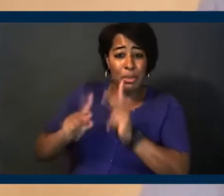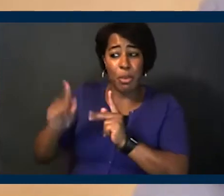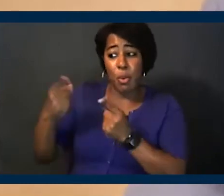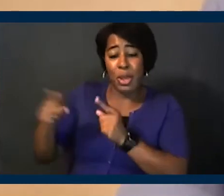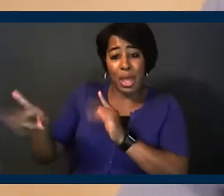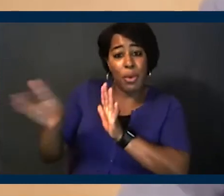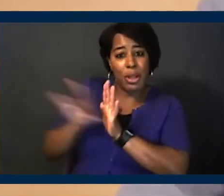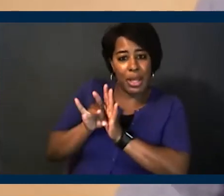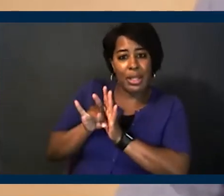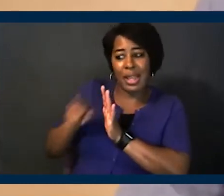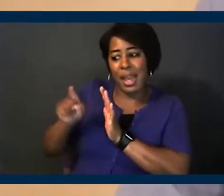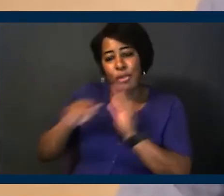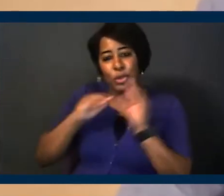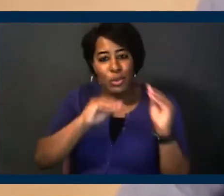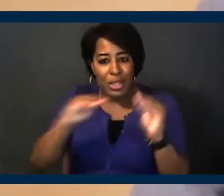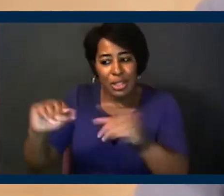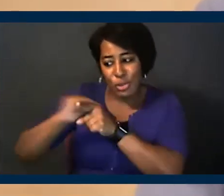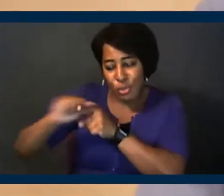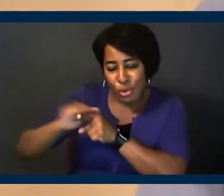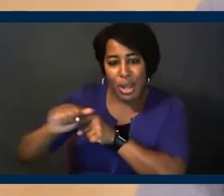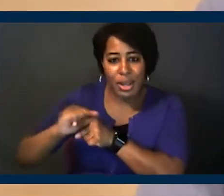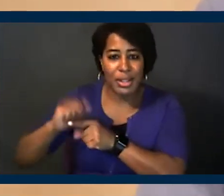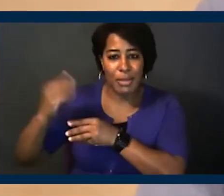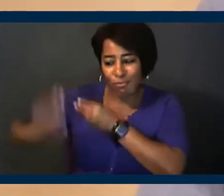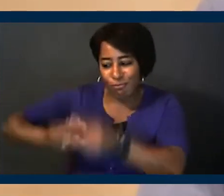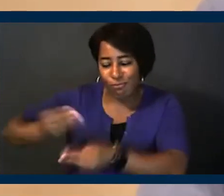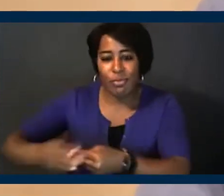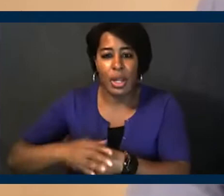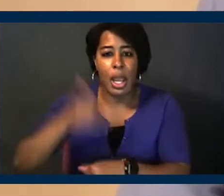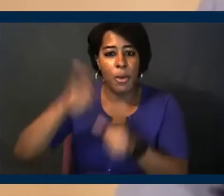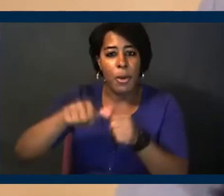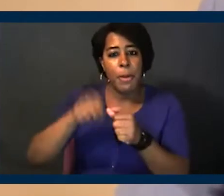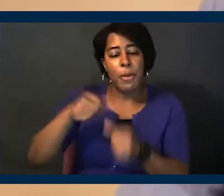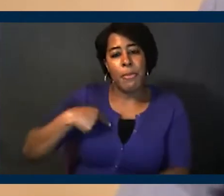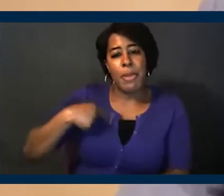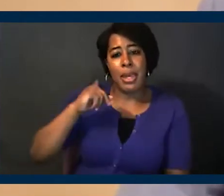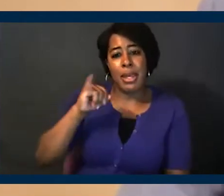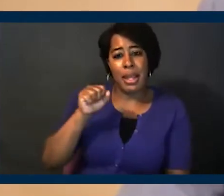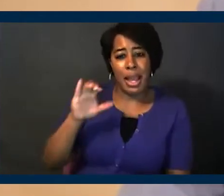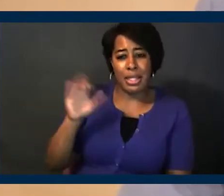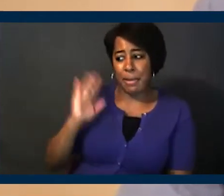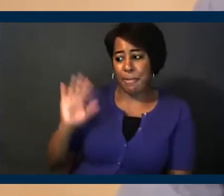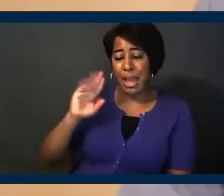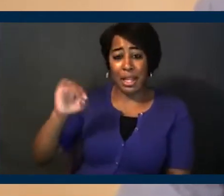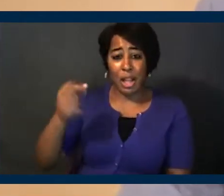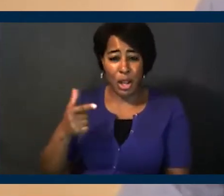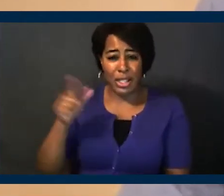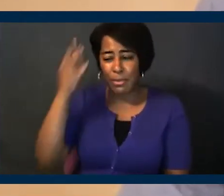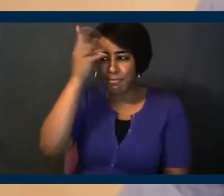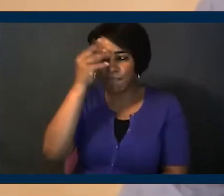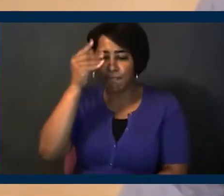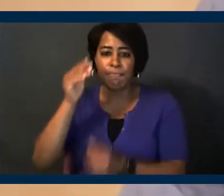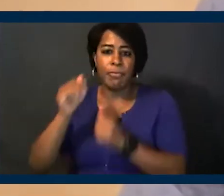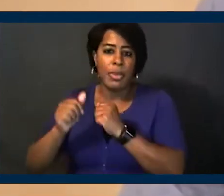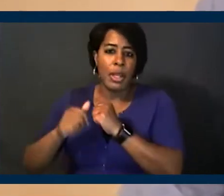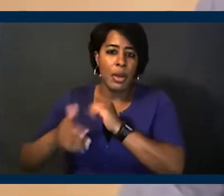to pass that baton. I remember having a conversation with Isaac back in August, when he was thinking about running, about gearing up for this